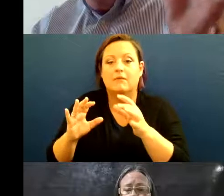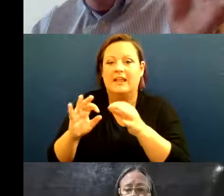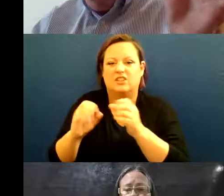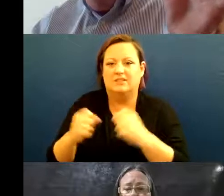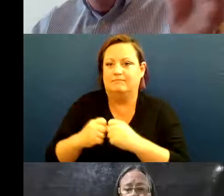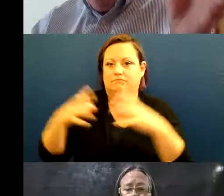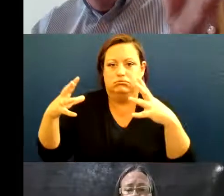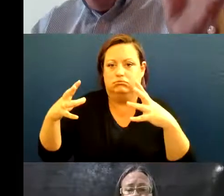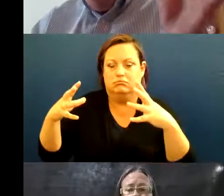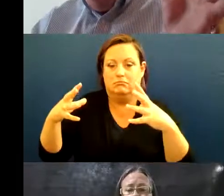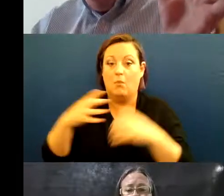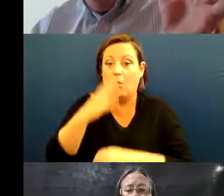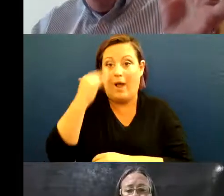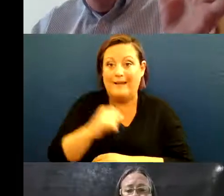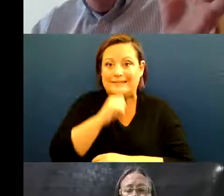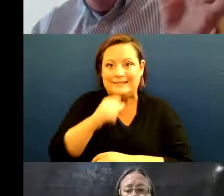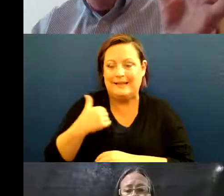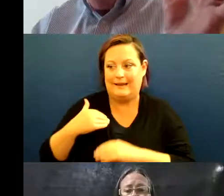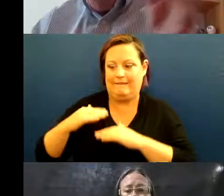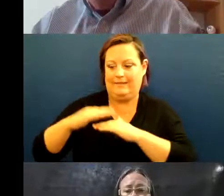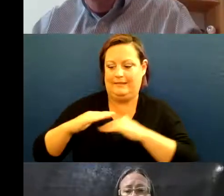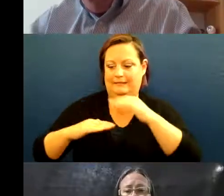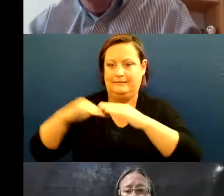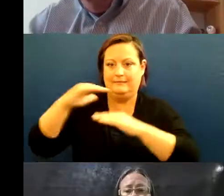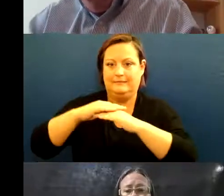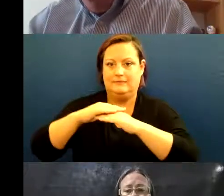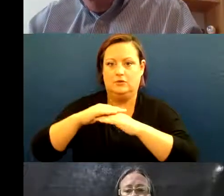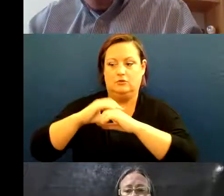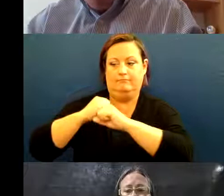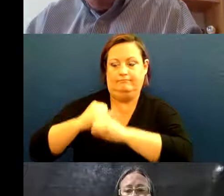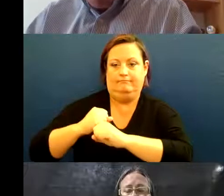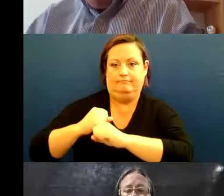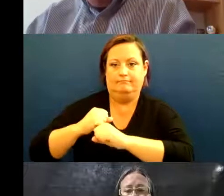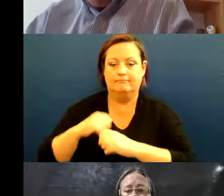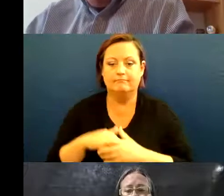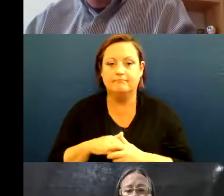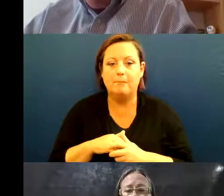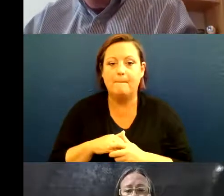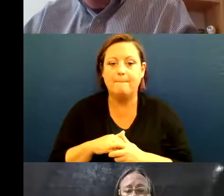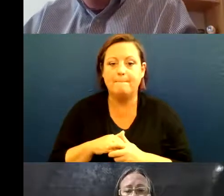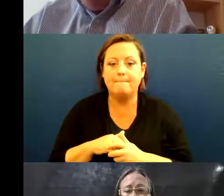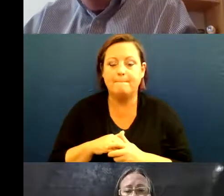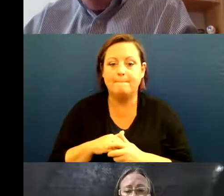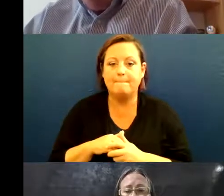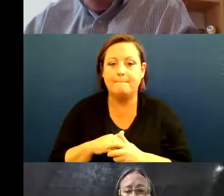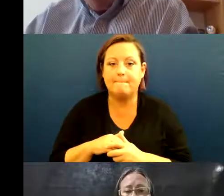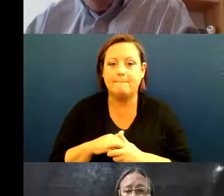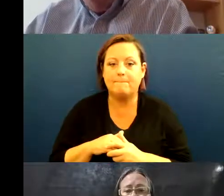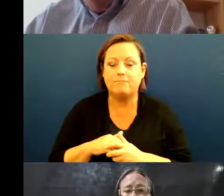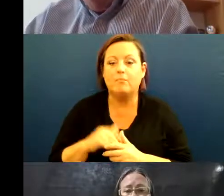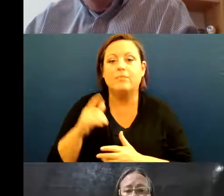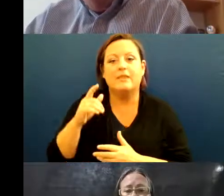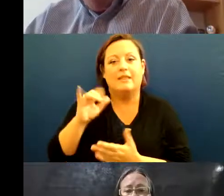really doesn't have the scaffold to give it stability. So these are what we call dominant